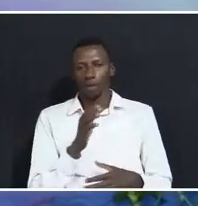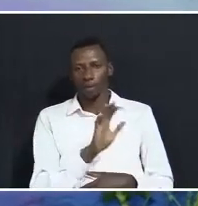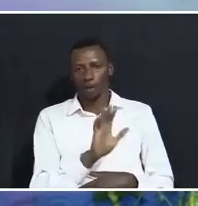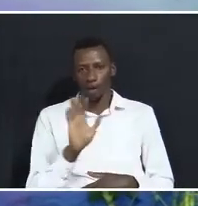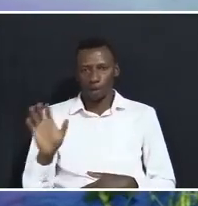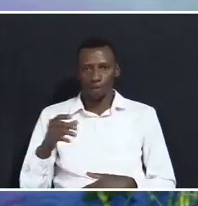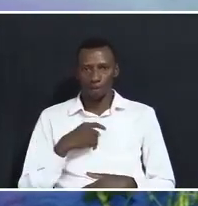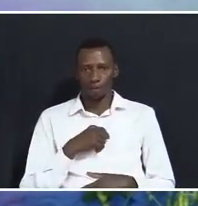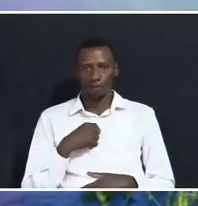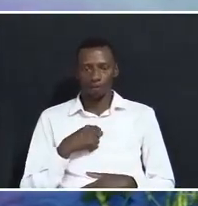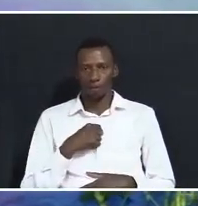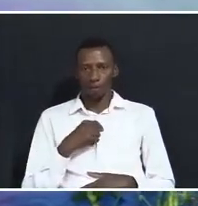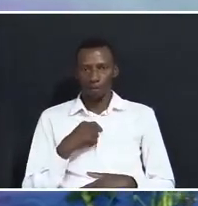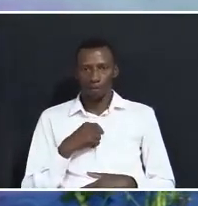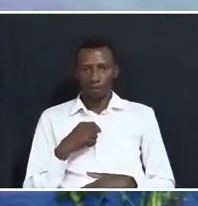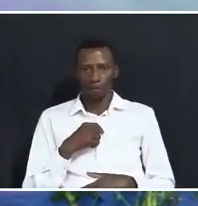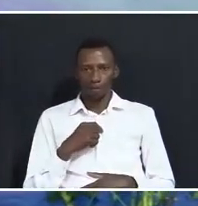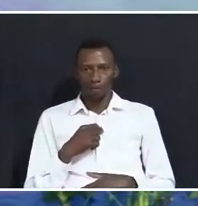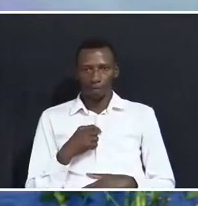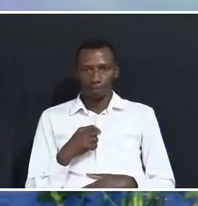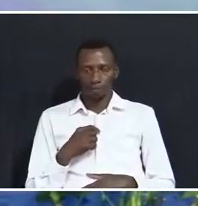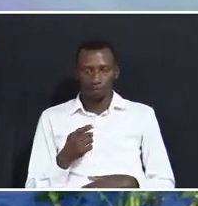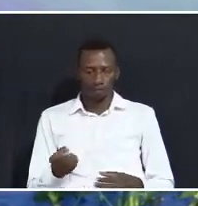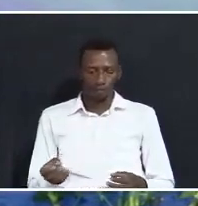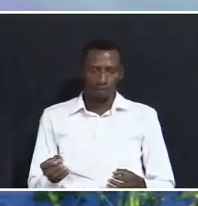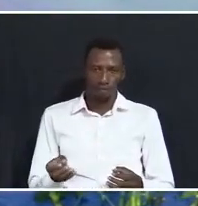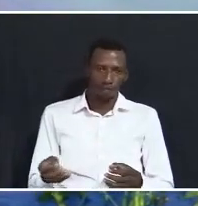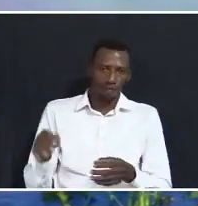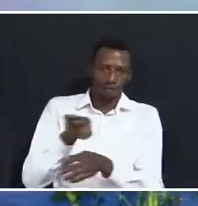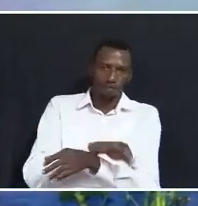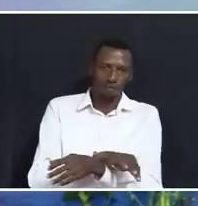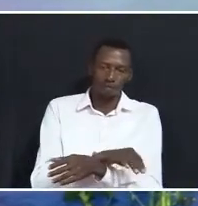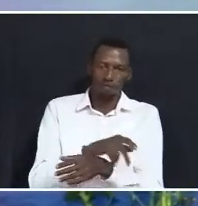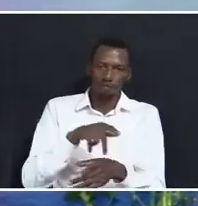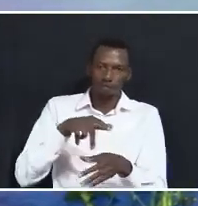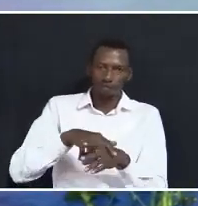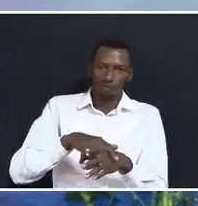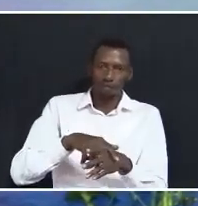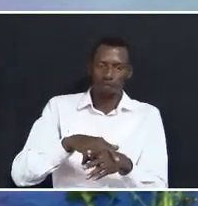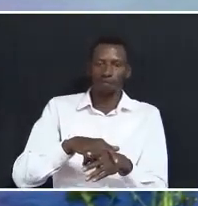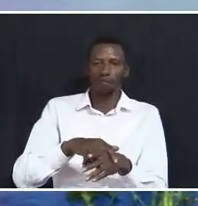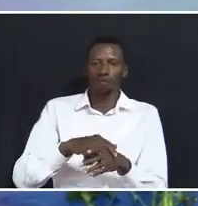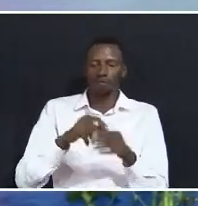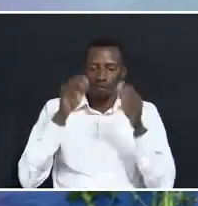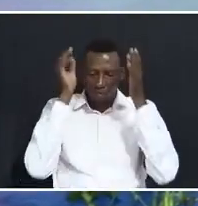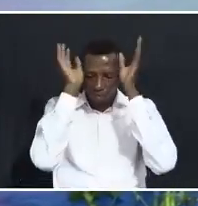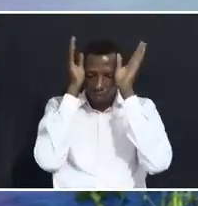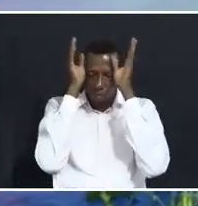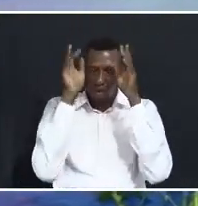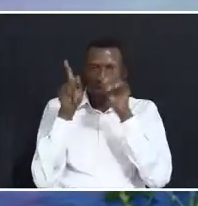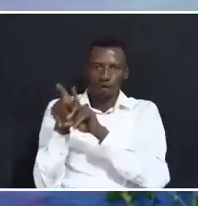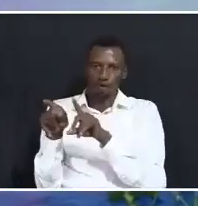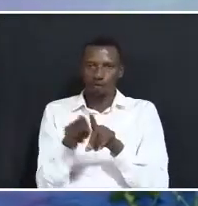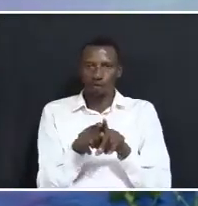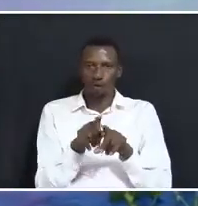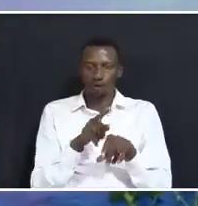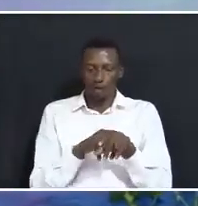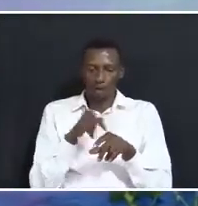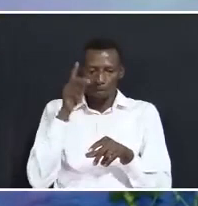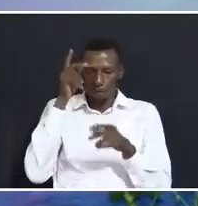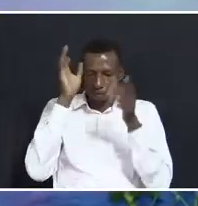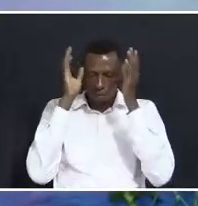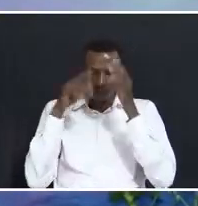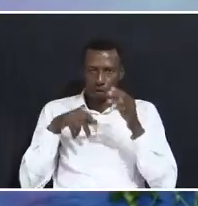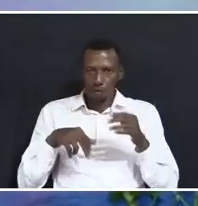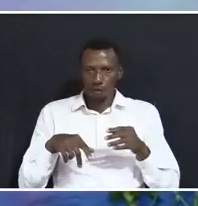their clothes on the donkey, on the colt, and by laying their clothes on the road as Jesus rode, they